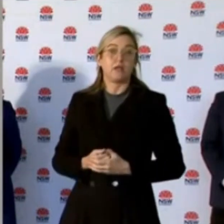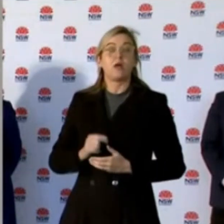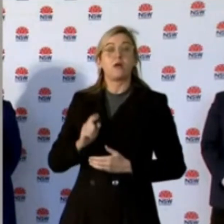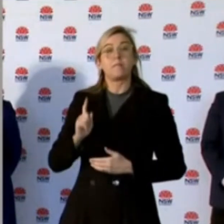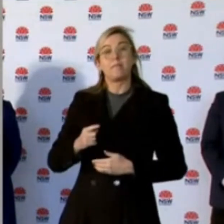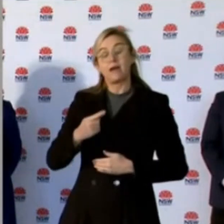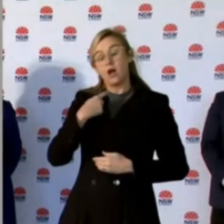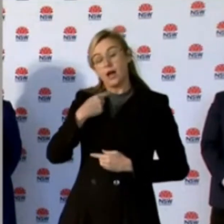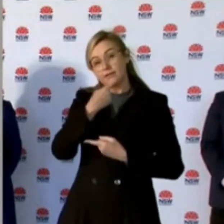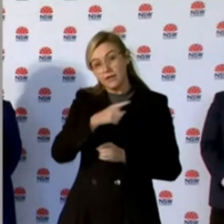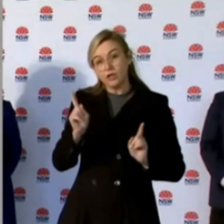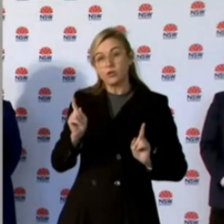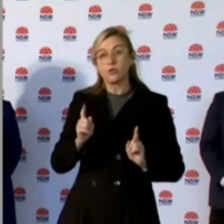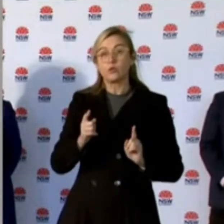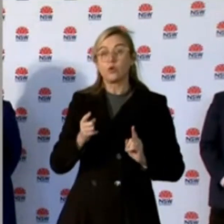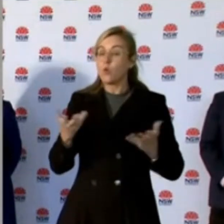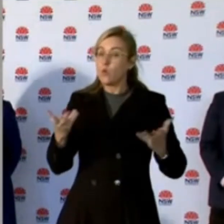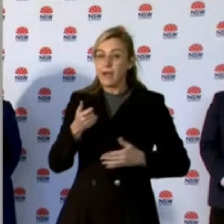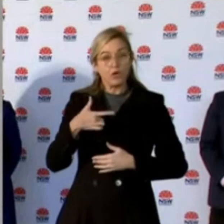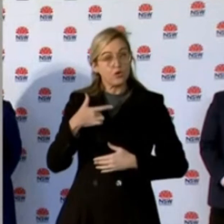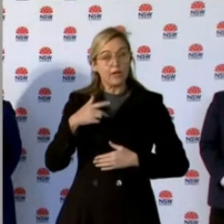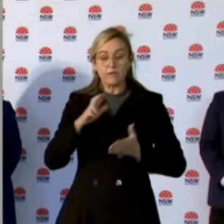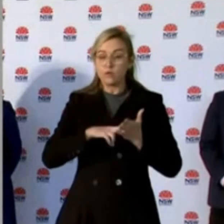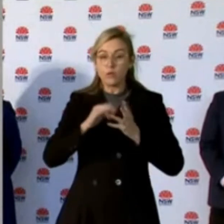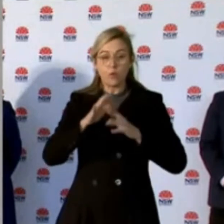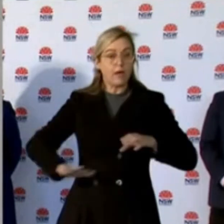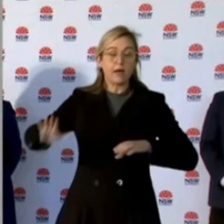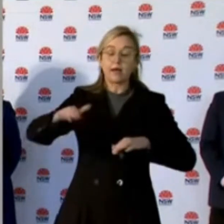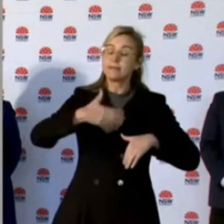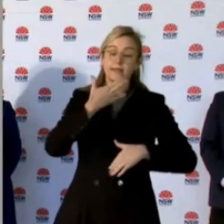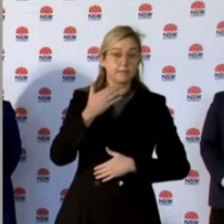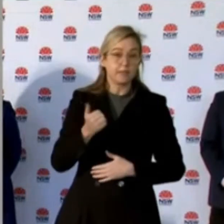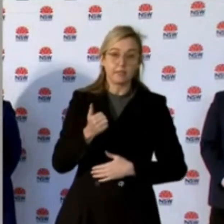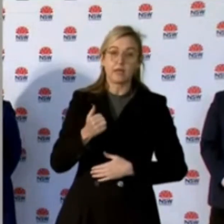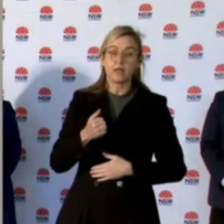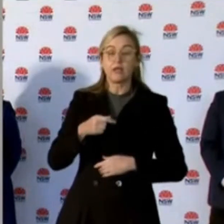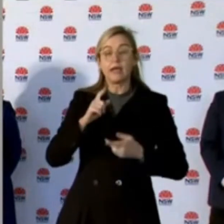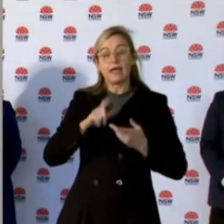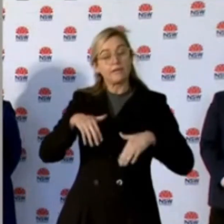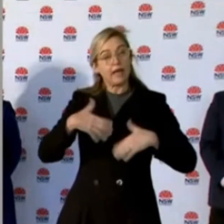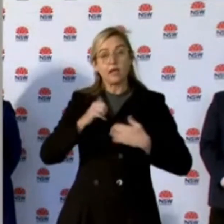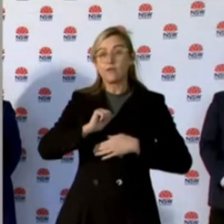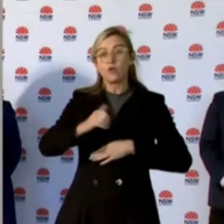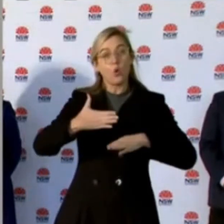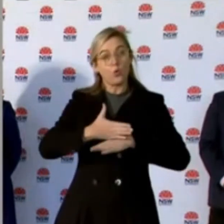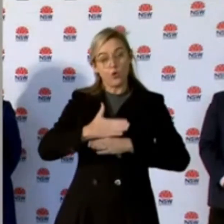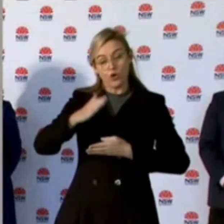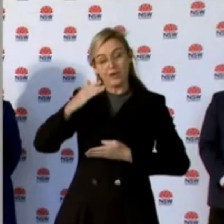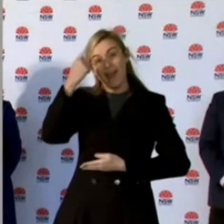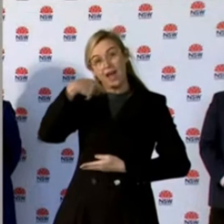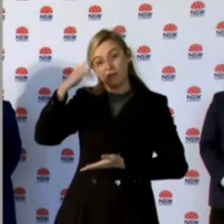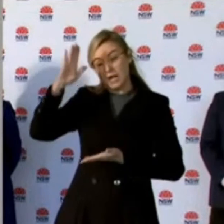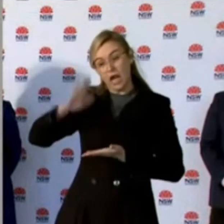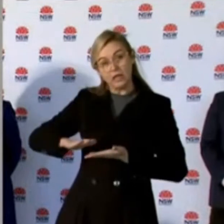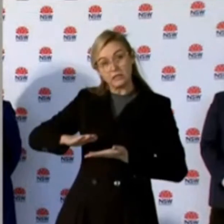businesses right across the state for certainty is that if you've had your hours reduced, please go to Service